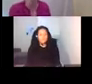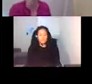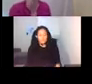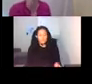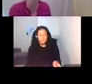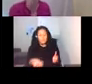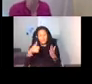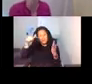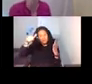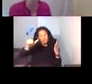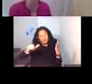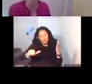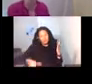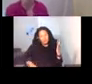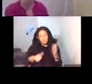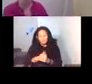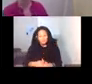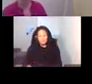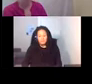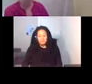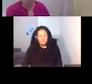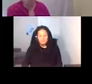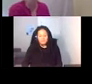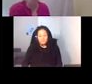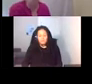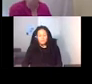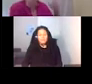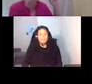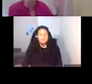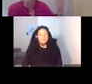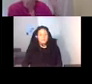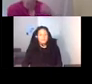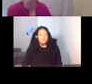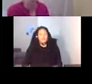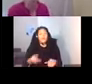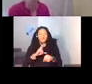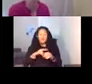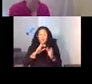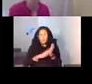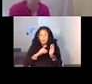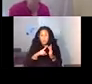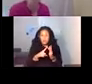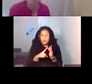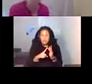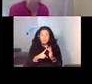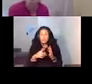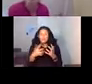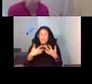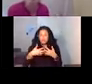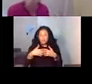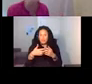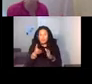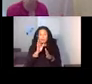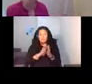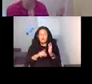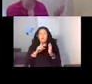rest of them. And I'm going to read them out from the slide because it's not the same as my script. So Dr. Mariam Imani, who's an engineer from Anglia